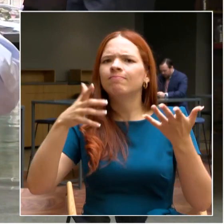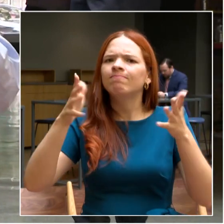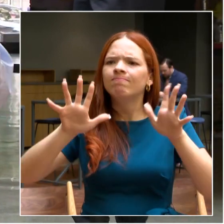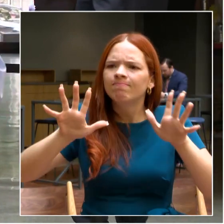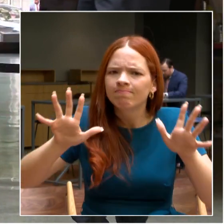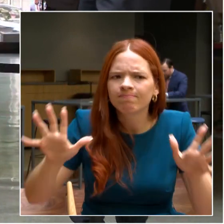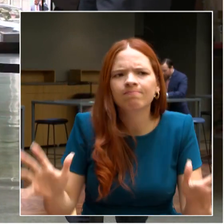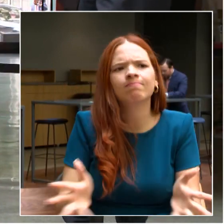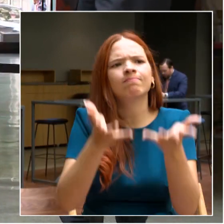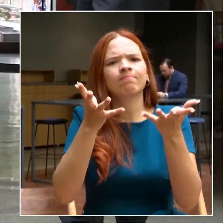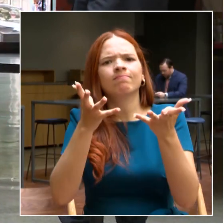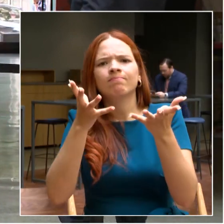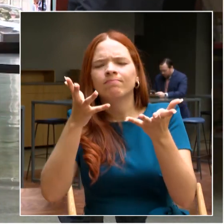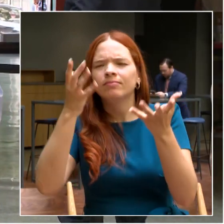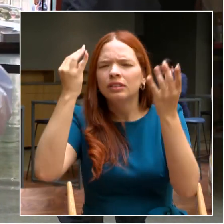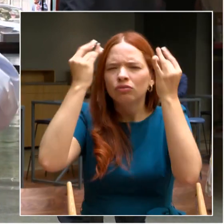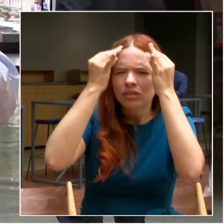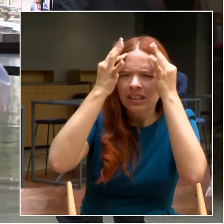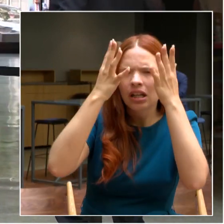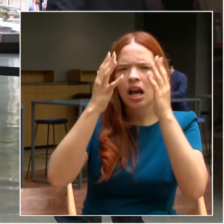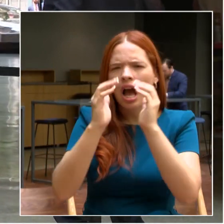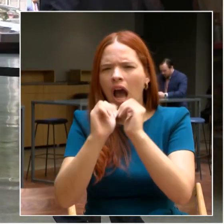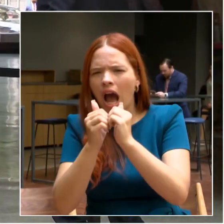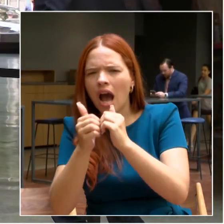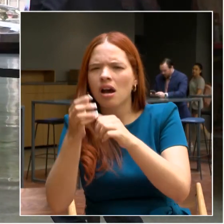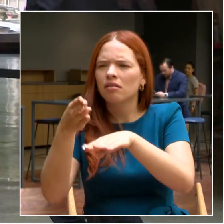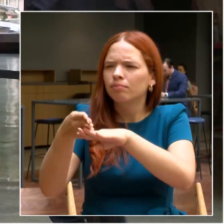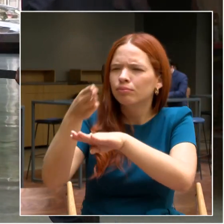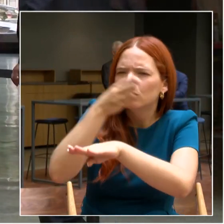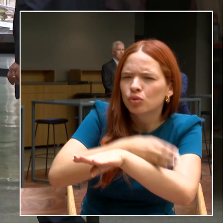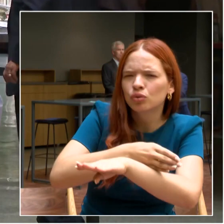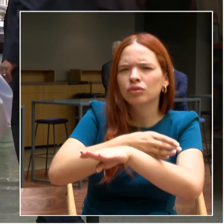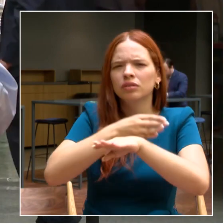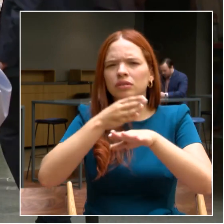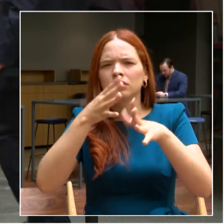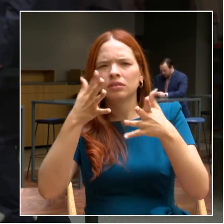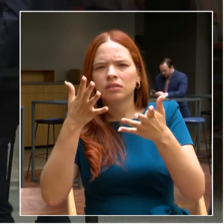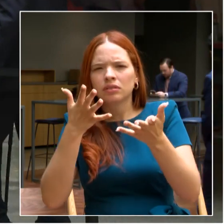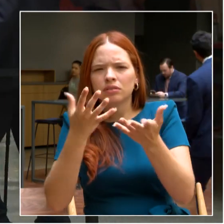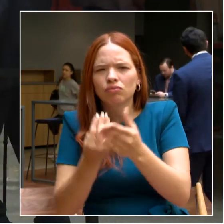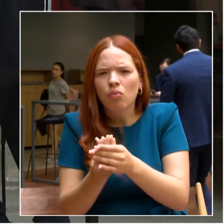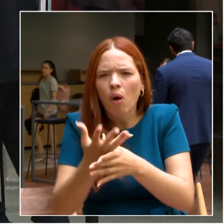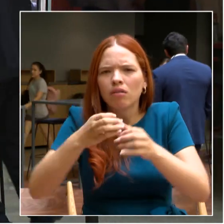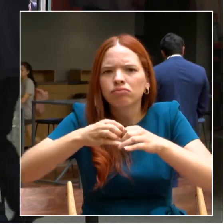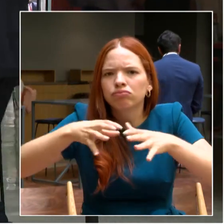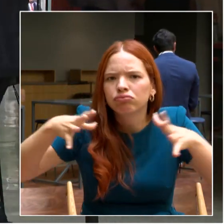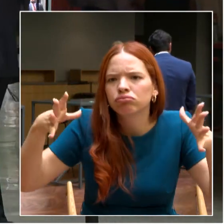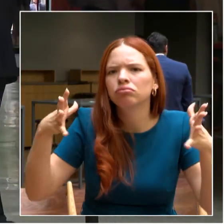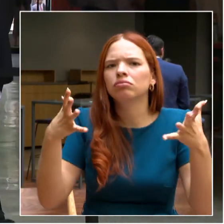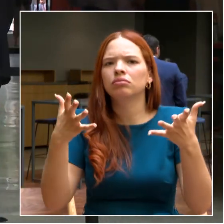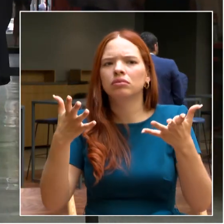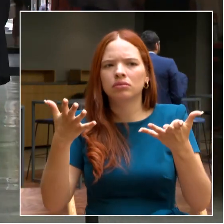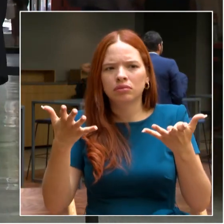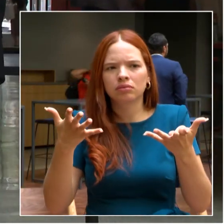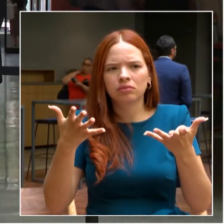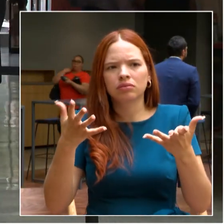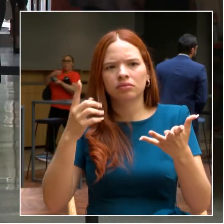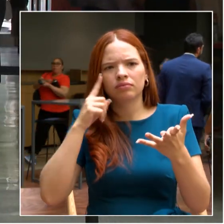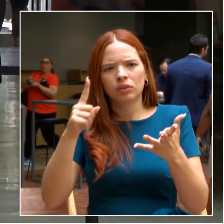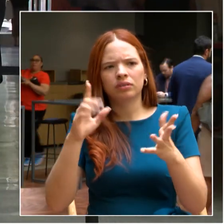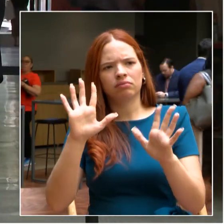context of better public safety, a competitive economic environment, the right kind of public investments, we can